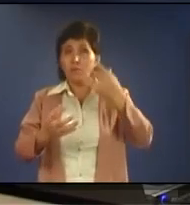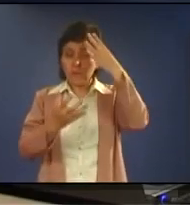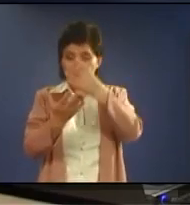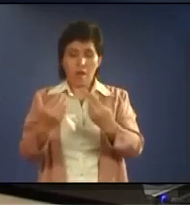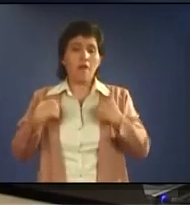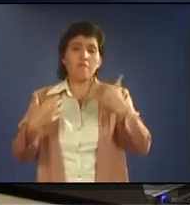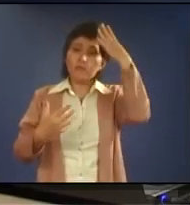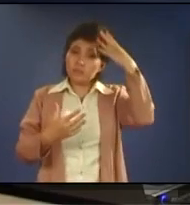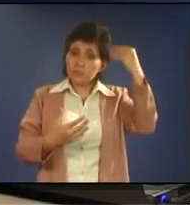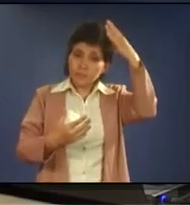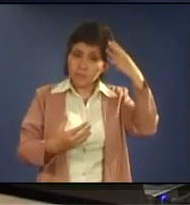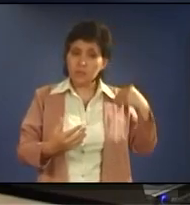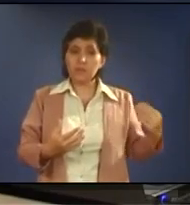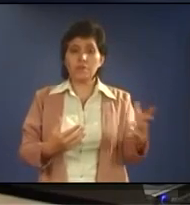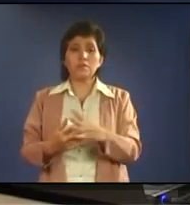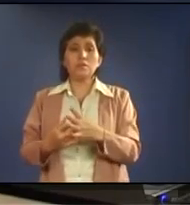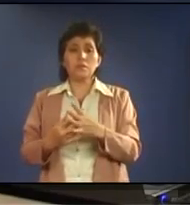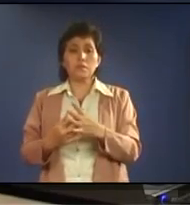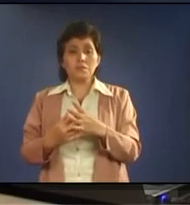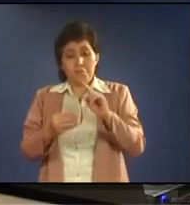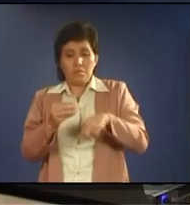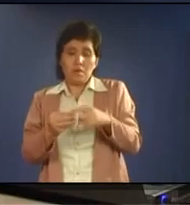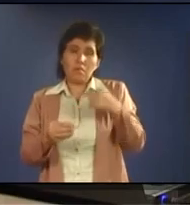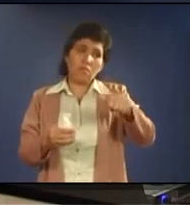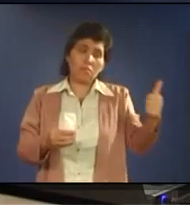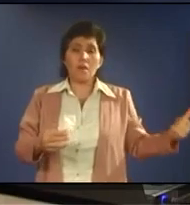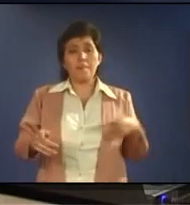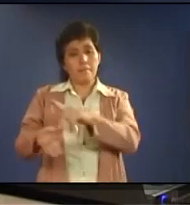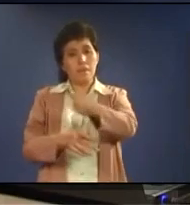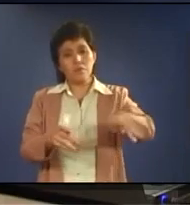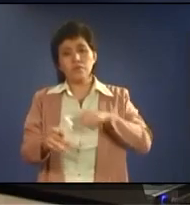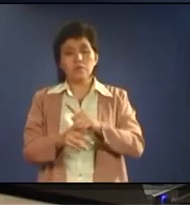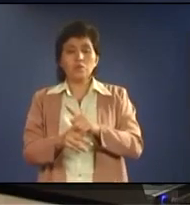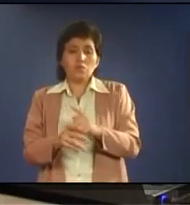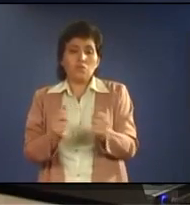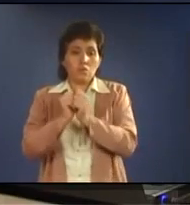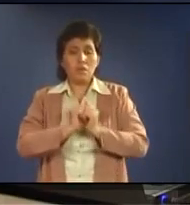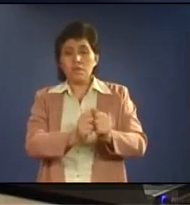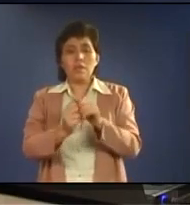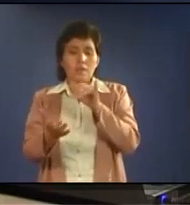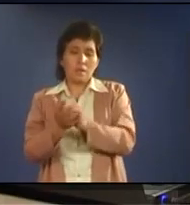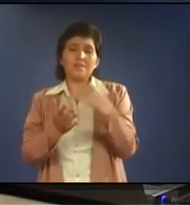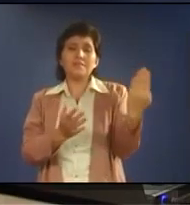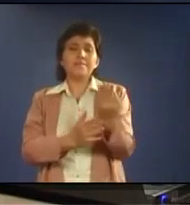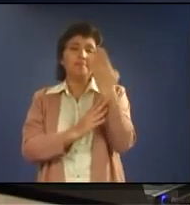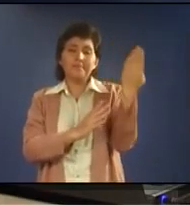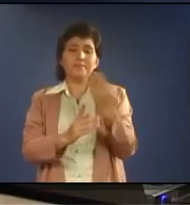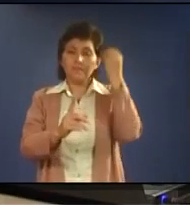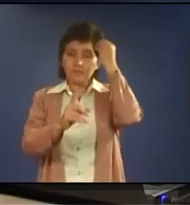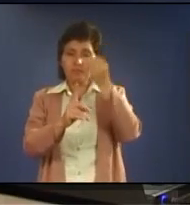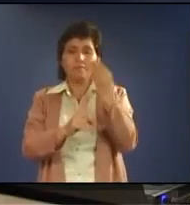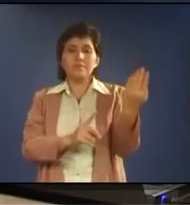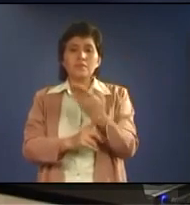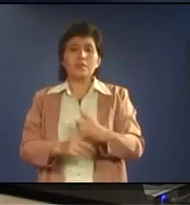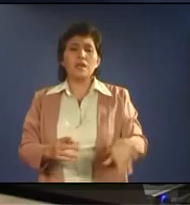experience other places together. Now that is your common purpose. Next one is to influence. Of course,